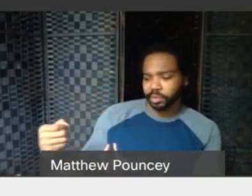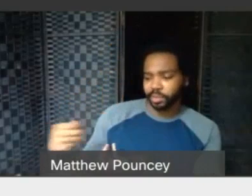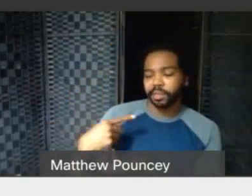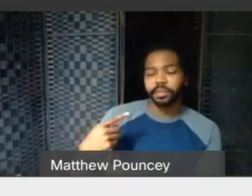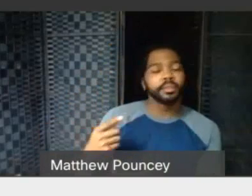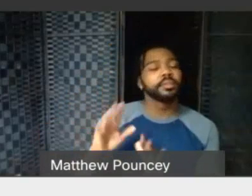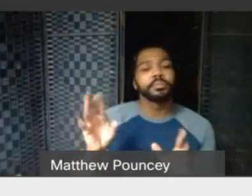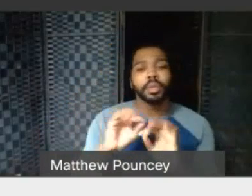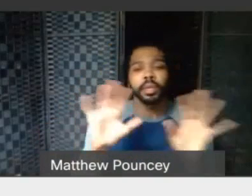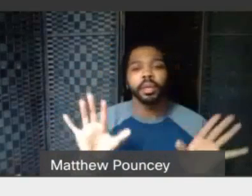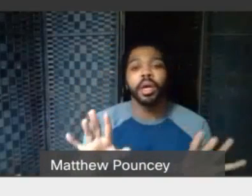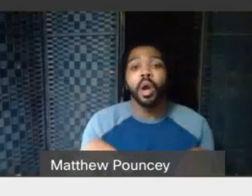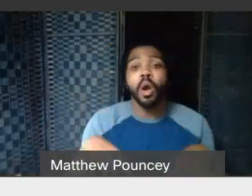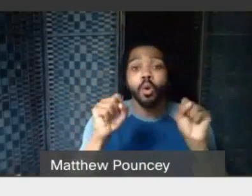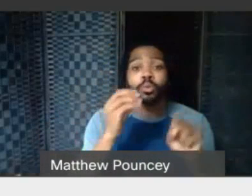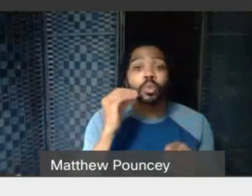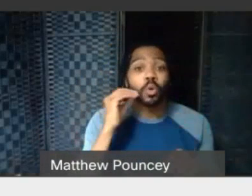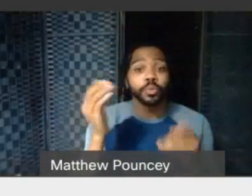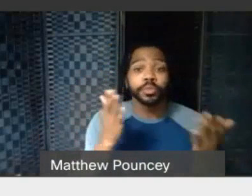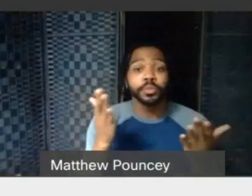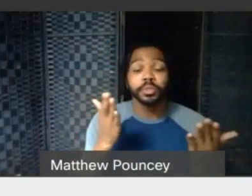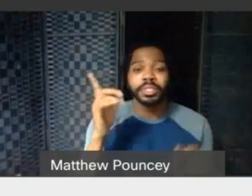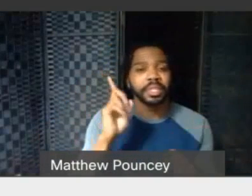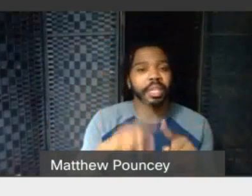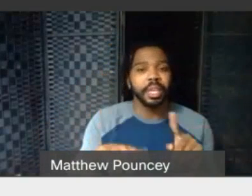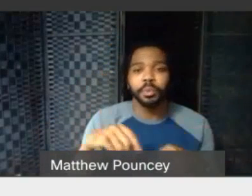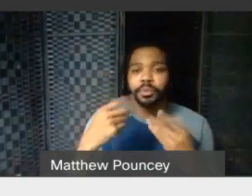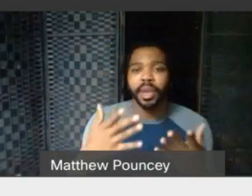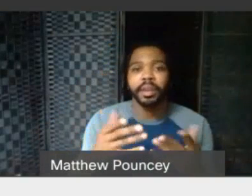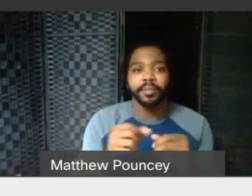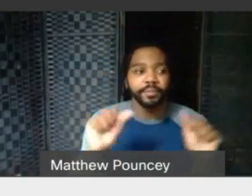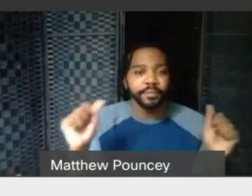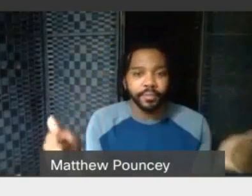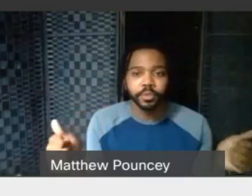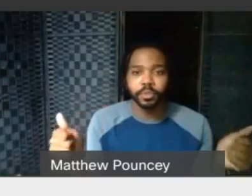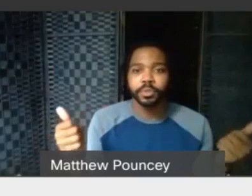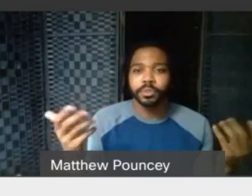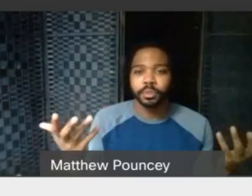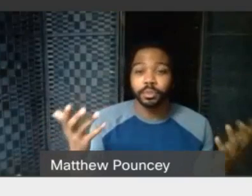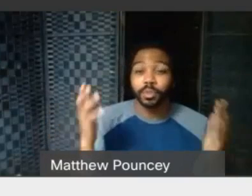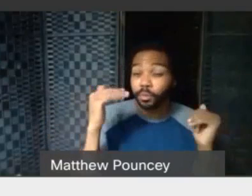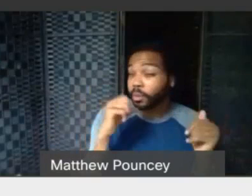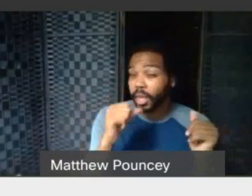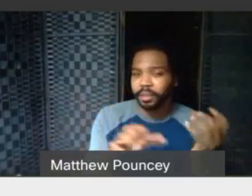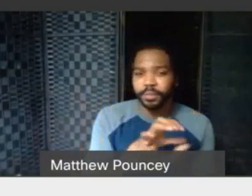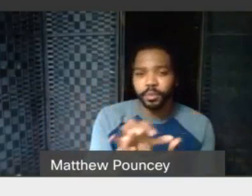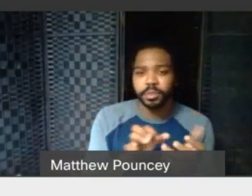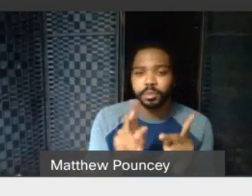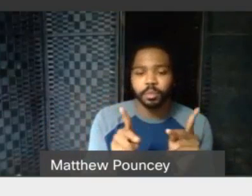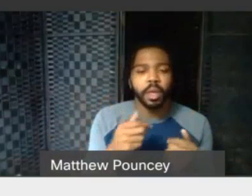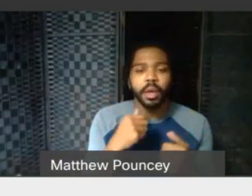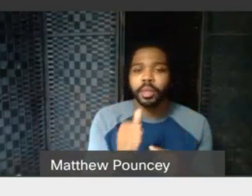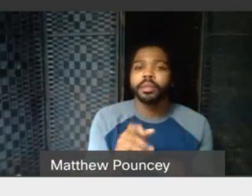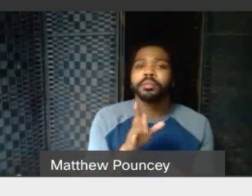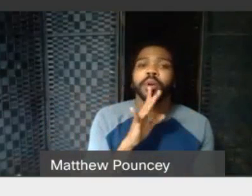home services cannot be provided virtually. So if hopefully I wasn't confusing people, I wasn't referring